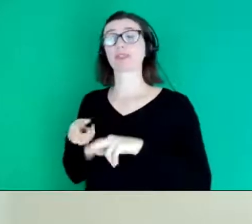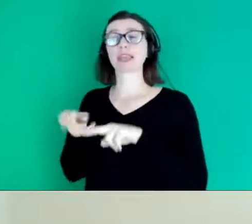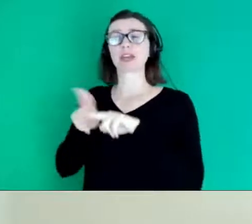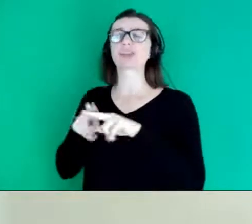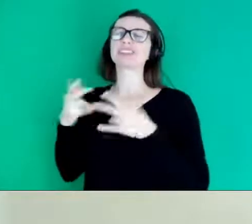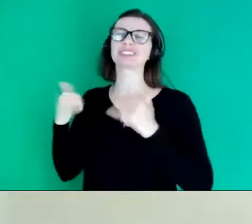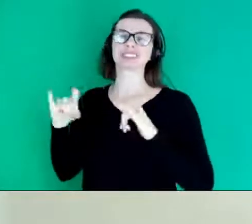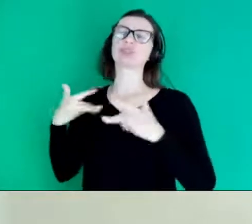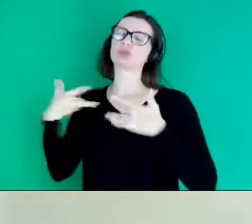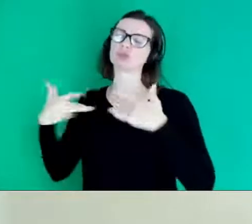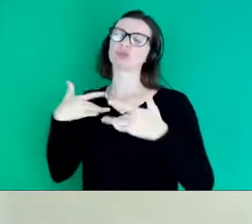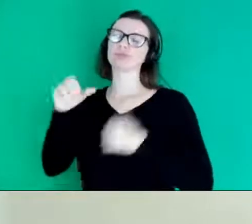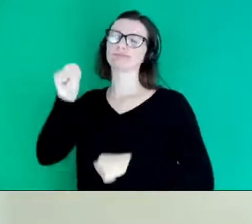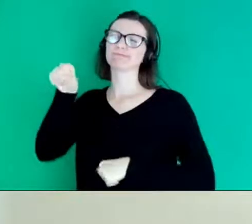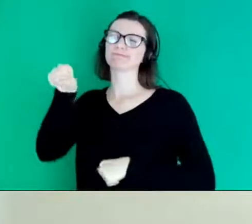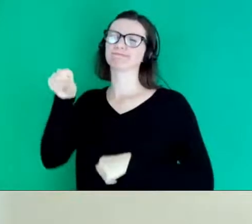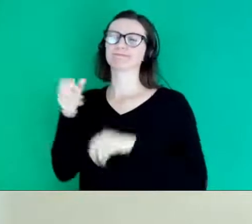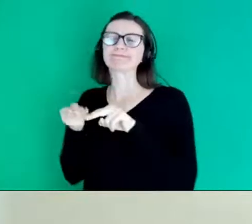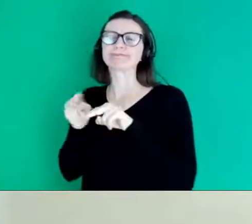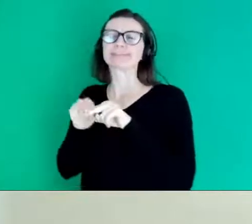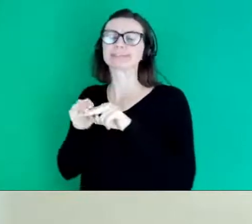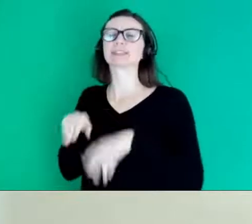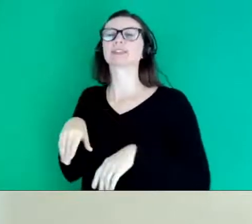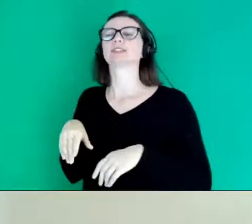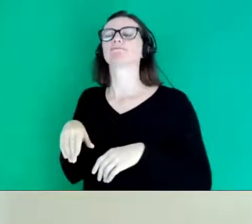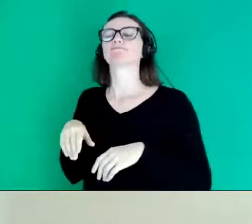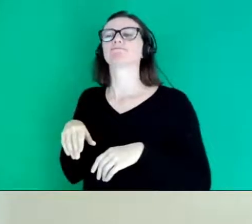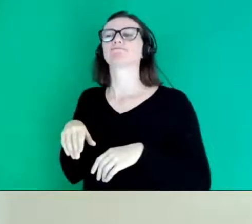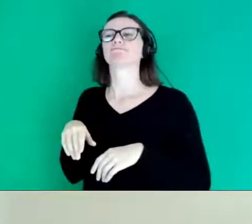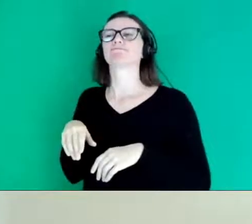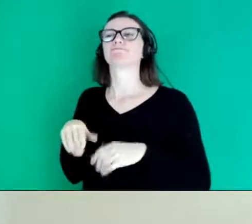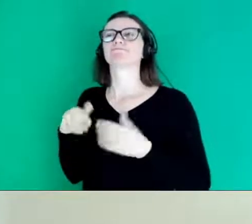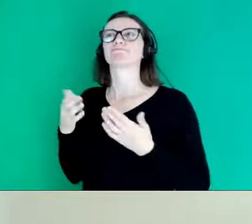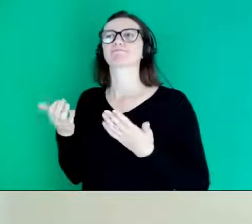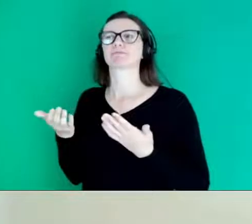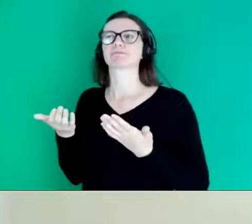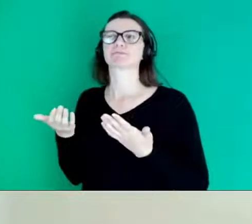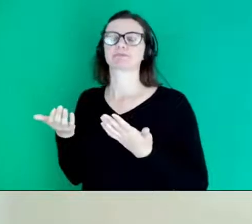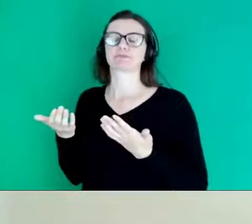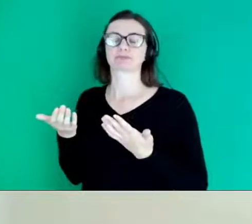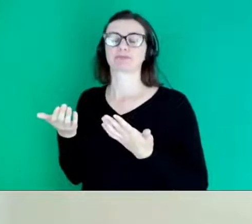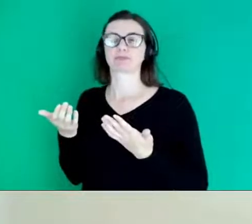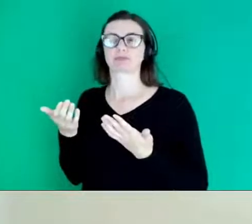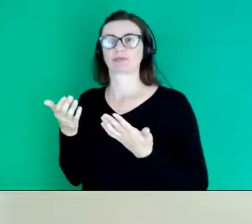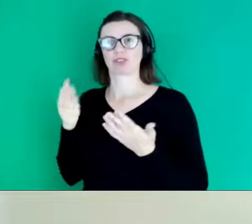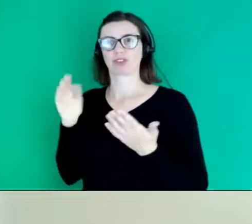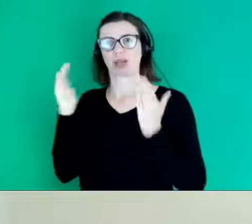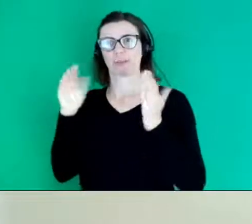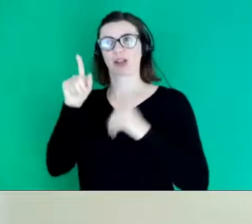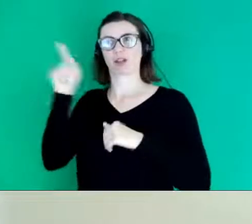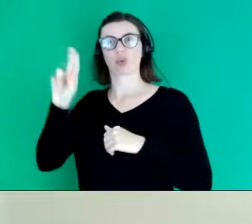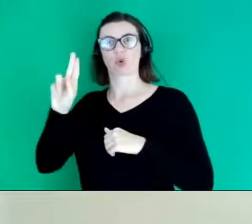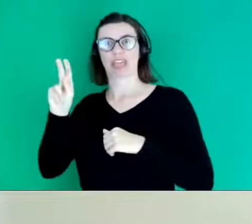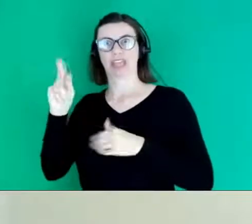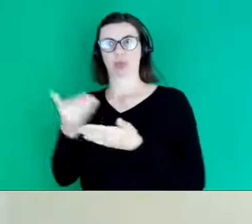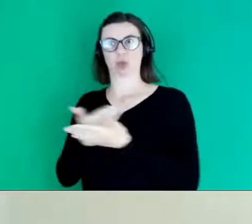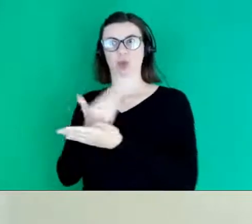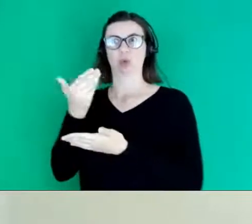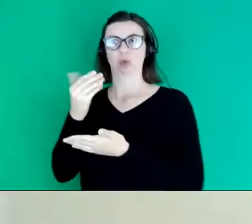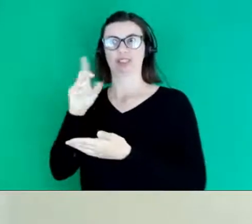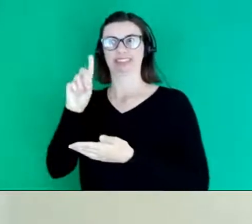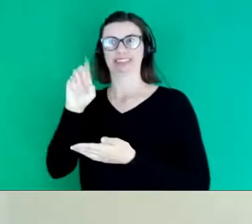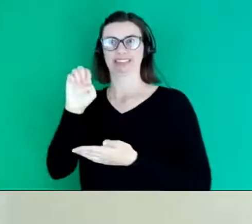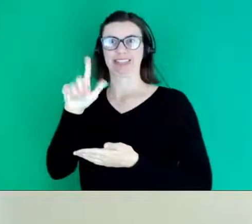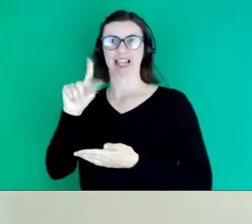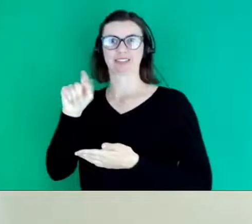like I said, especially in view of what may be happening in the UK with the new Delta variant. The